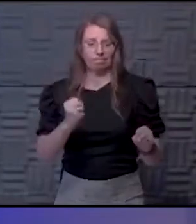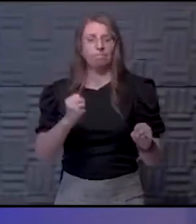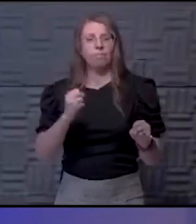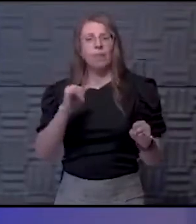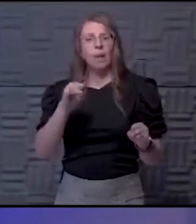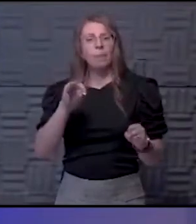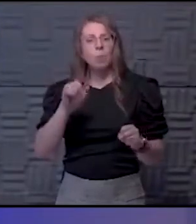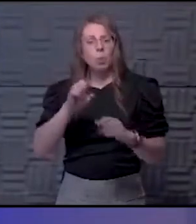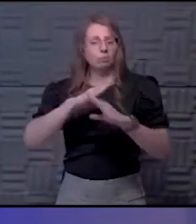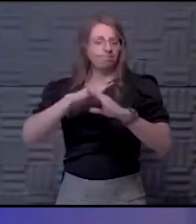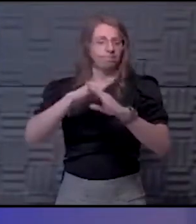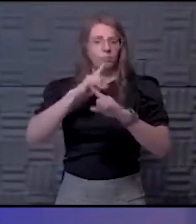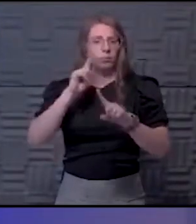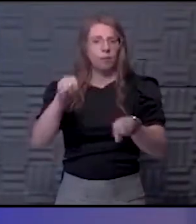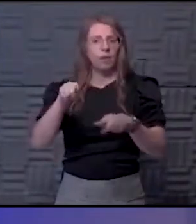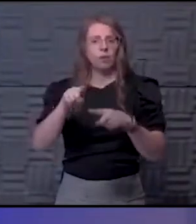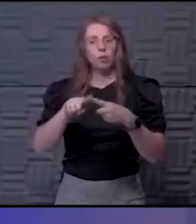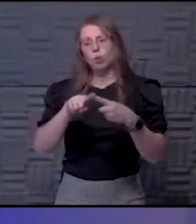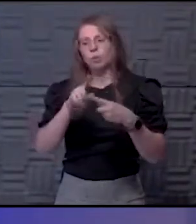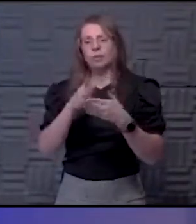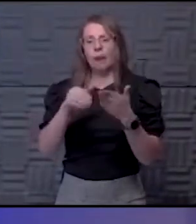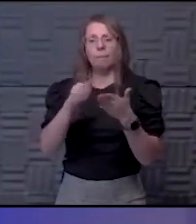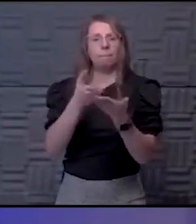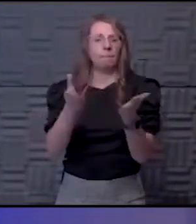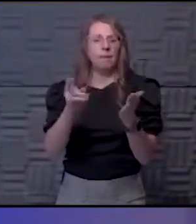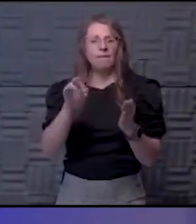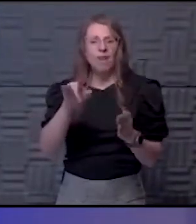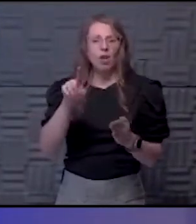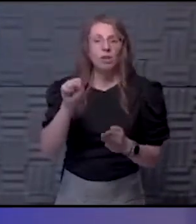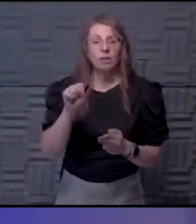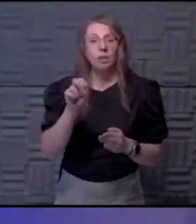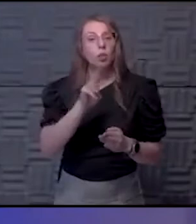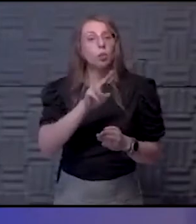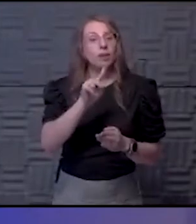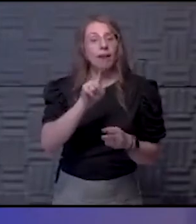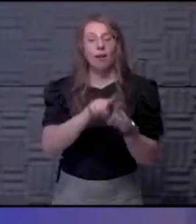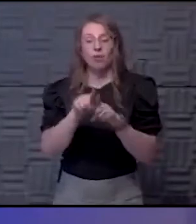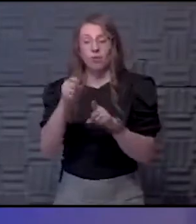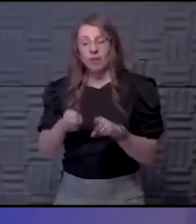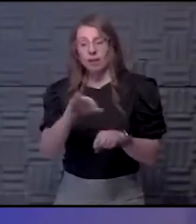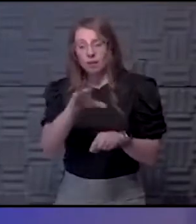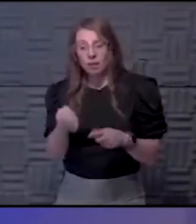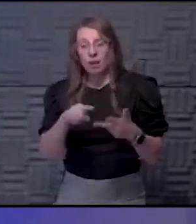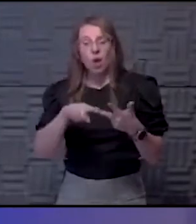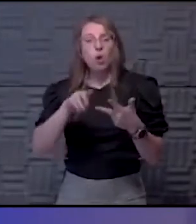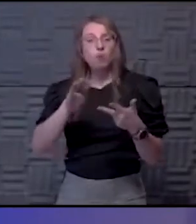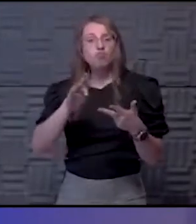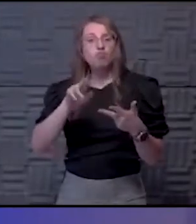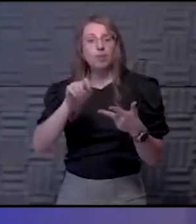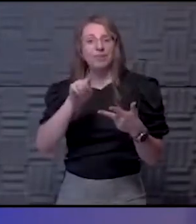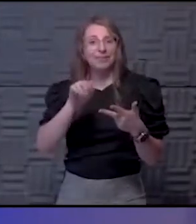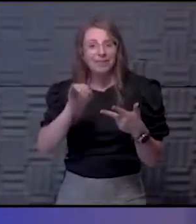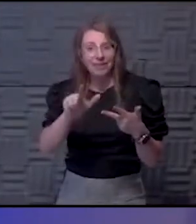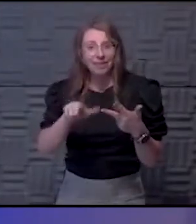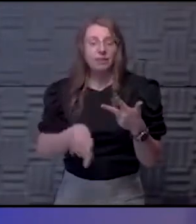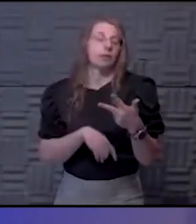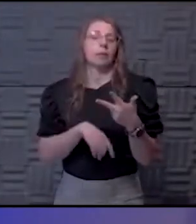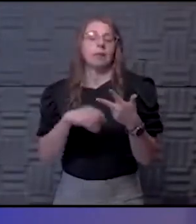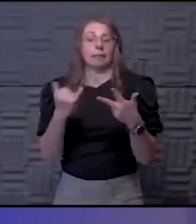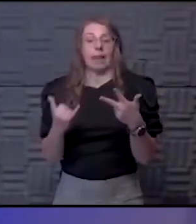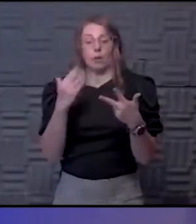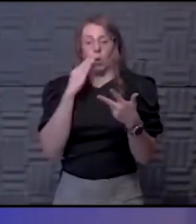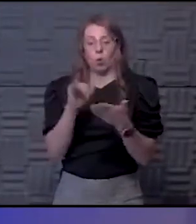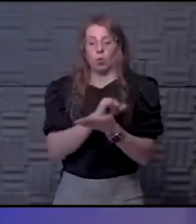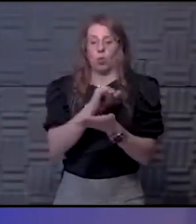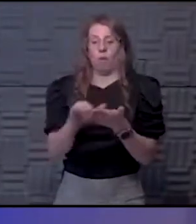to even some of these variants, not only the UK, but the South African, the Brazil variant. We know that there are now New